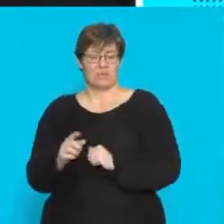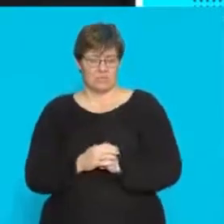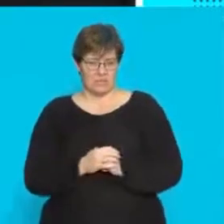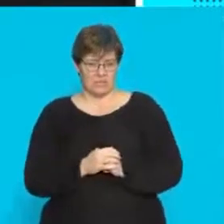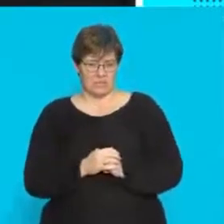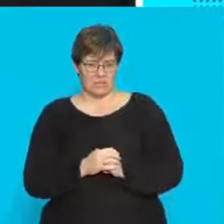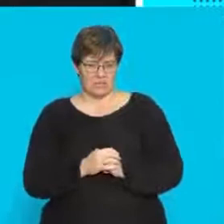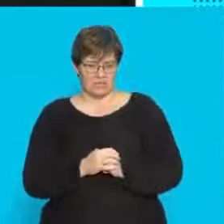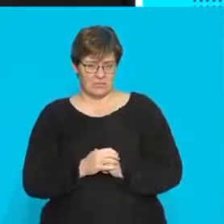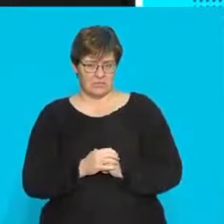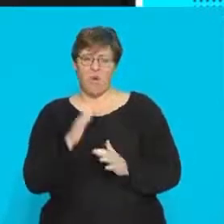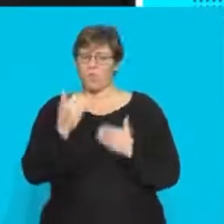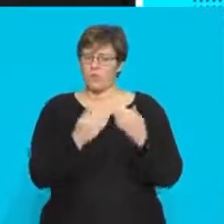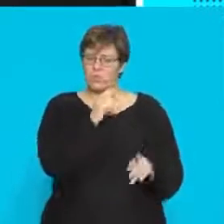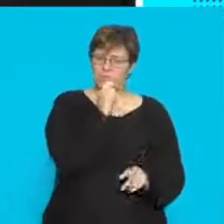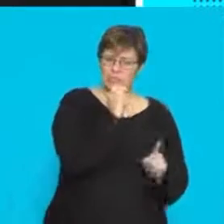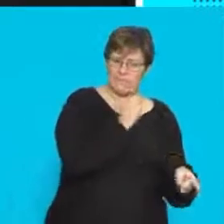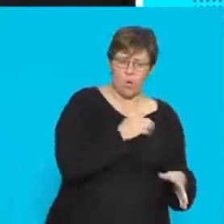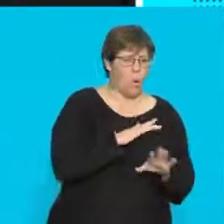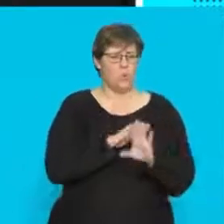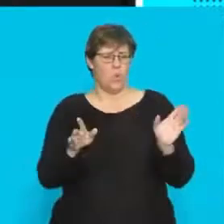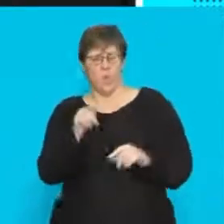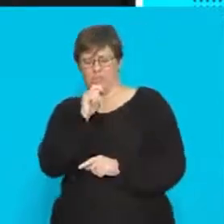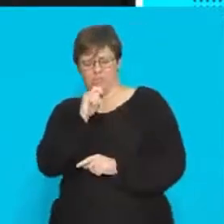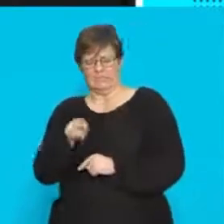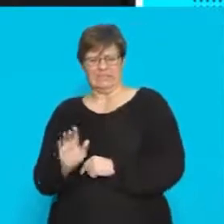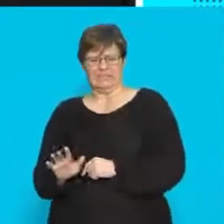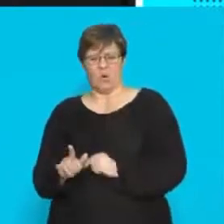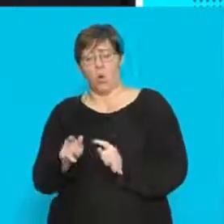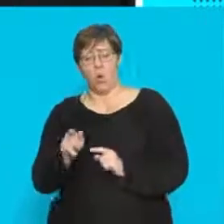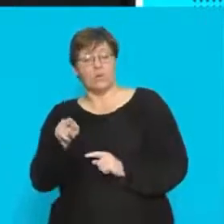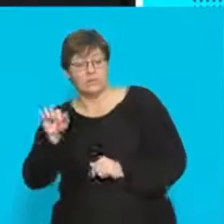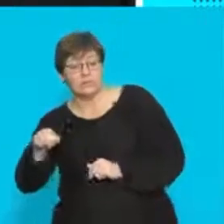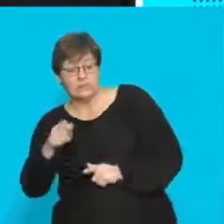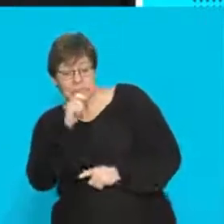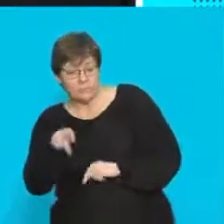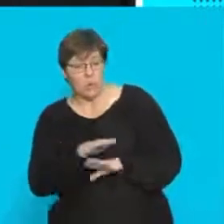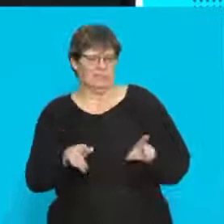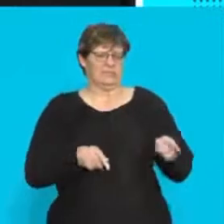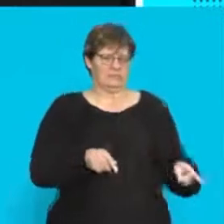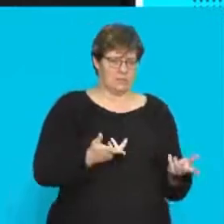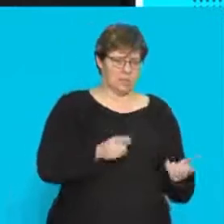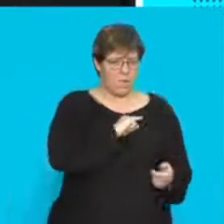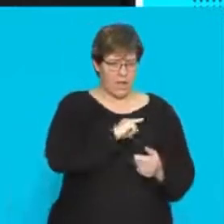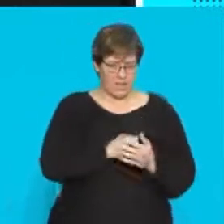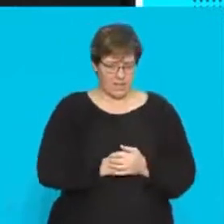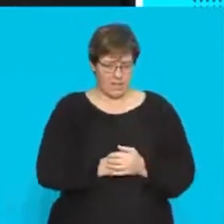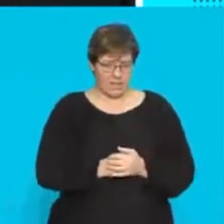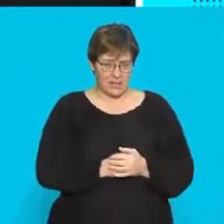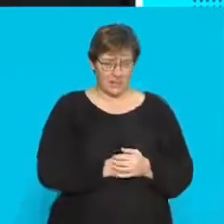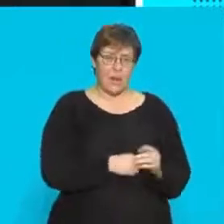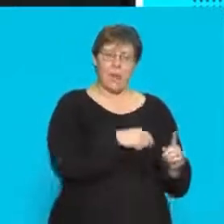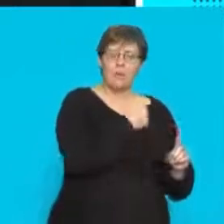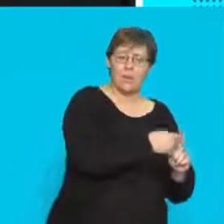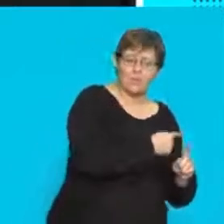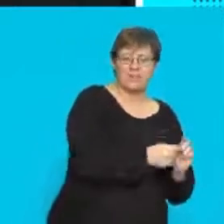the disadvantage? Why would I not use this process? And exactly the same on the other side for sexual reproduction.